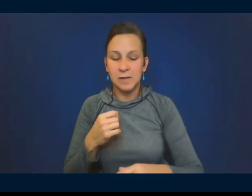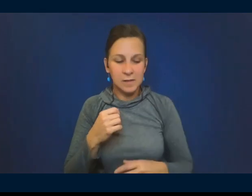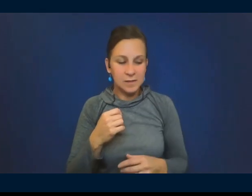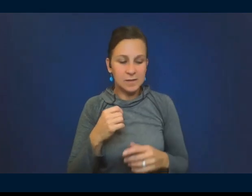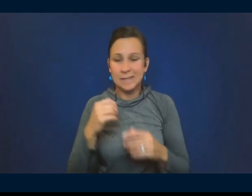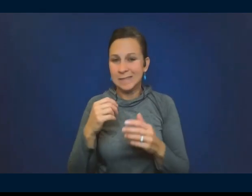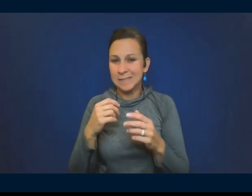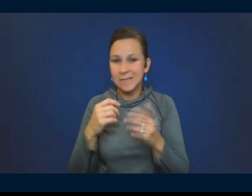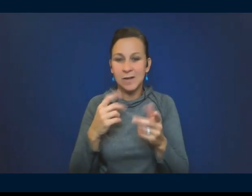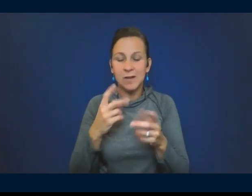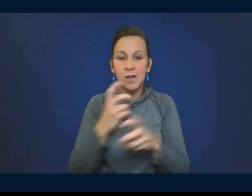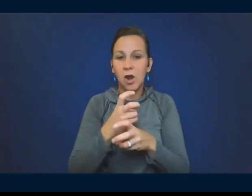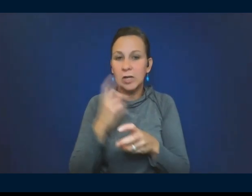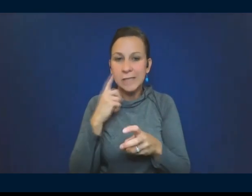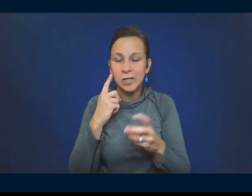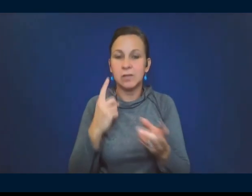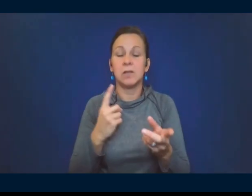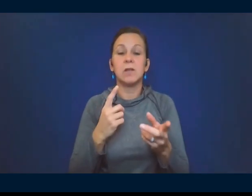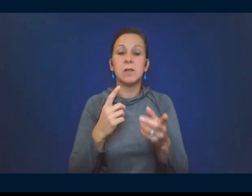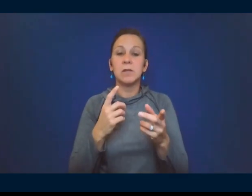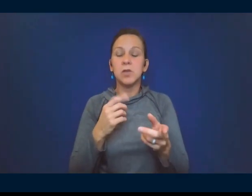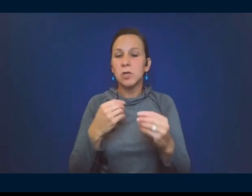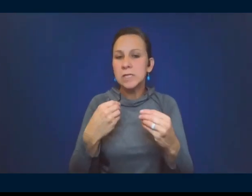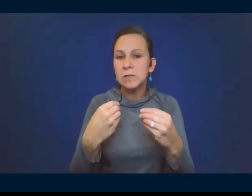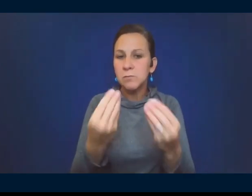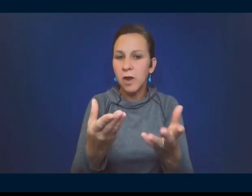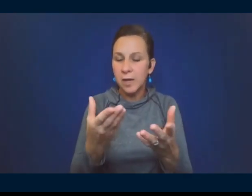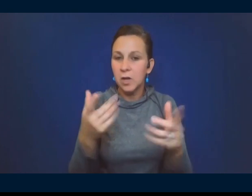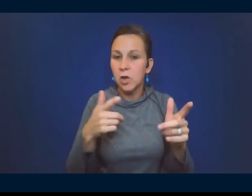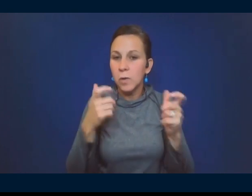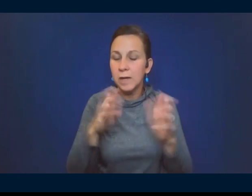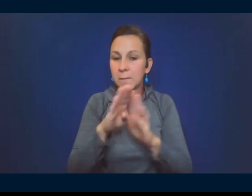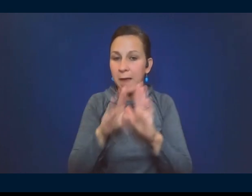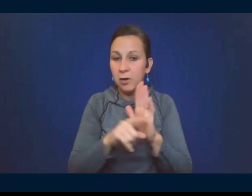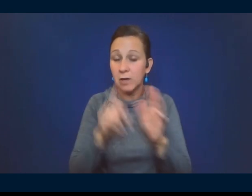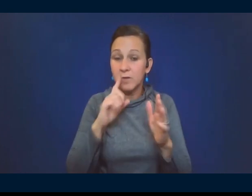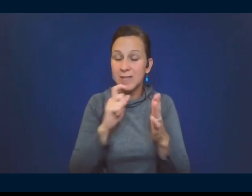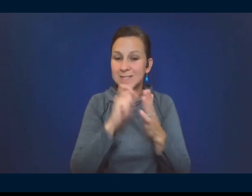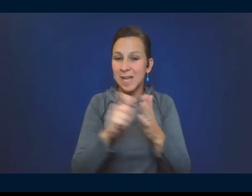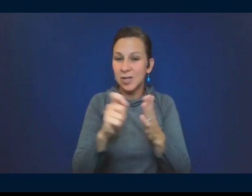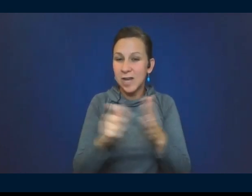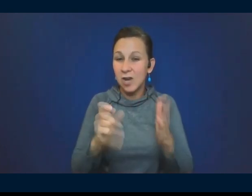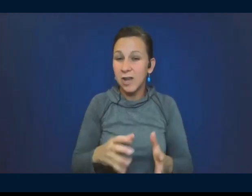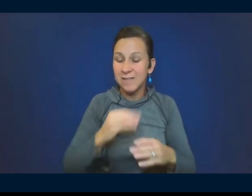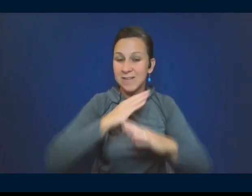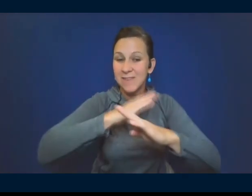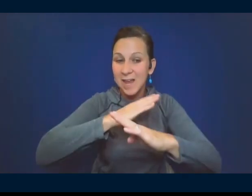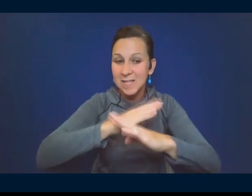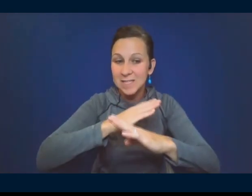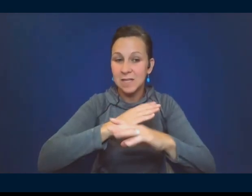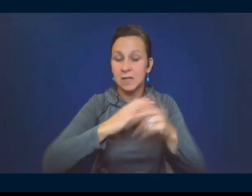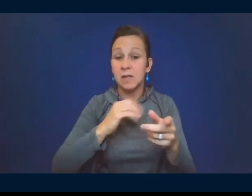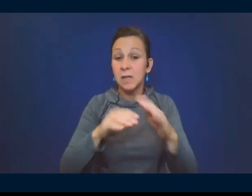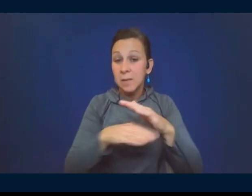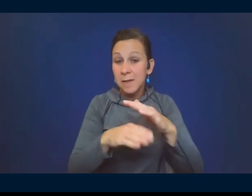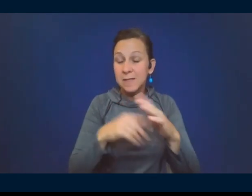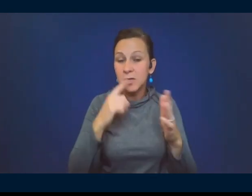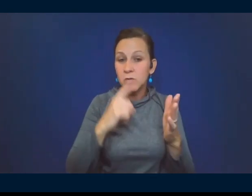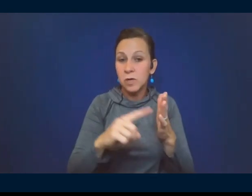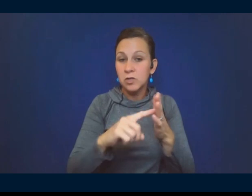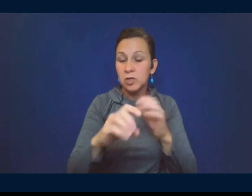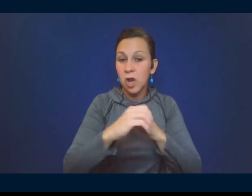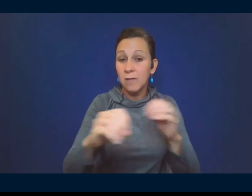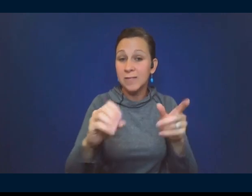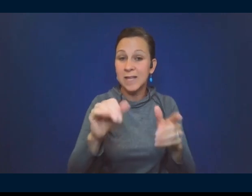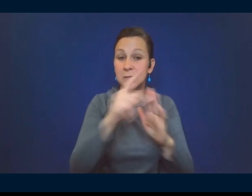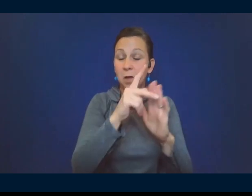want to just provide a quick background for where we sit in the Office of the Undersecretary of Defense for Research and Engineering. So we sit in the Basic Research Office, which has policy oversight